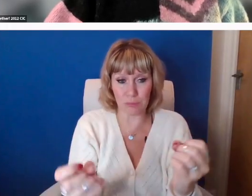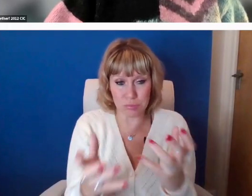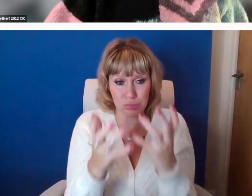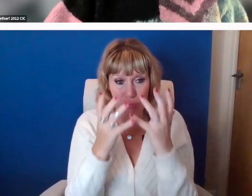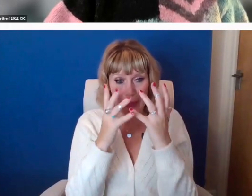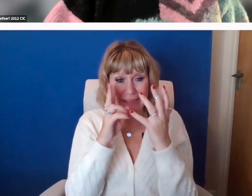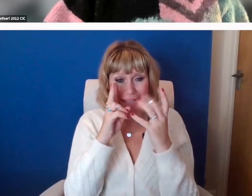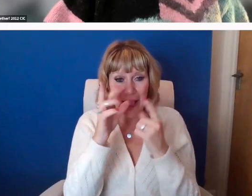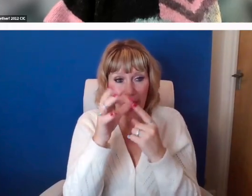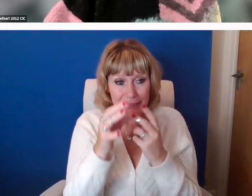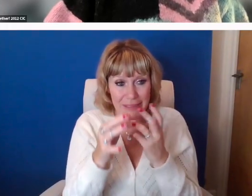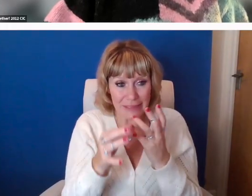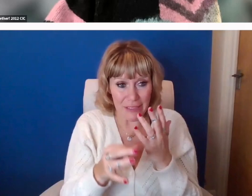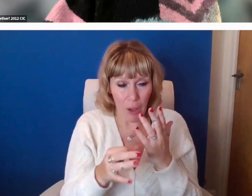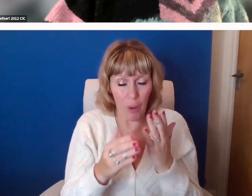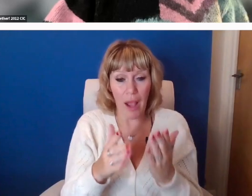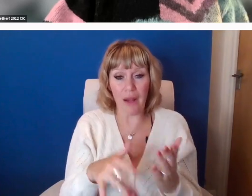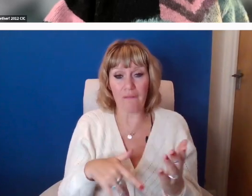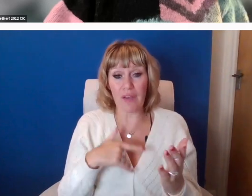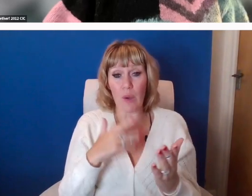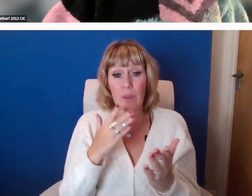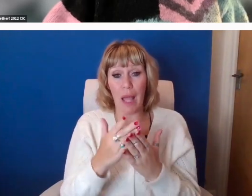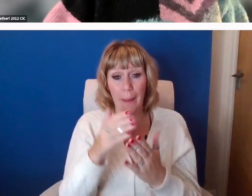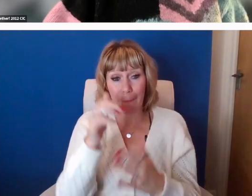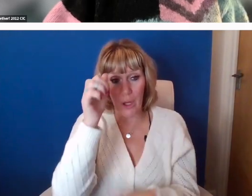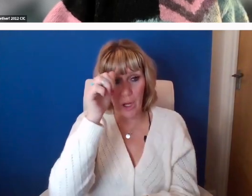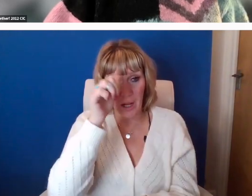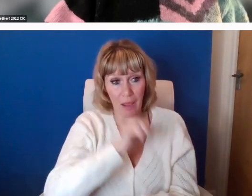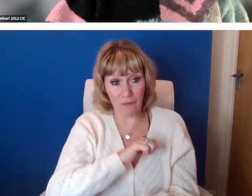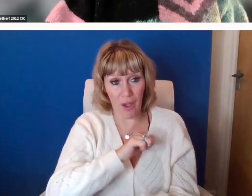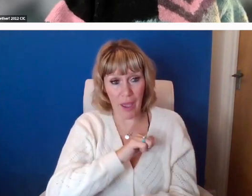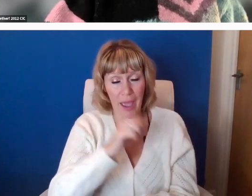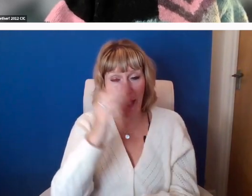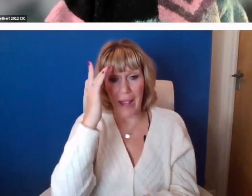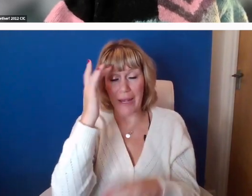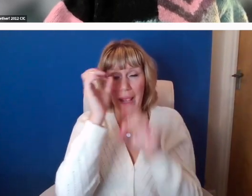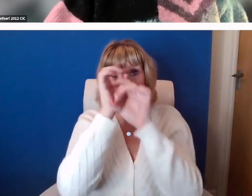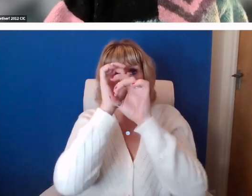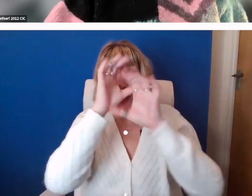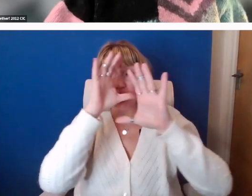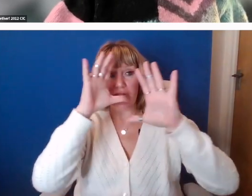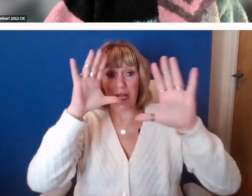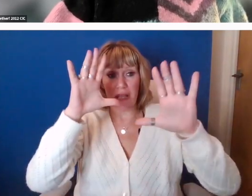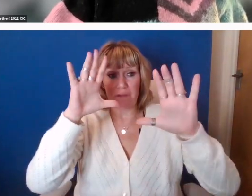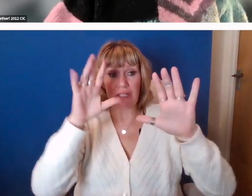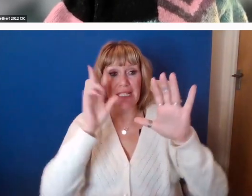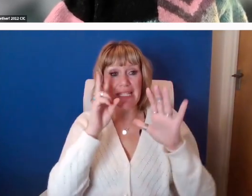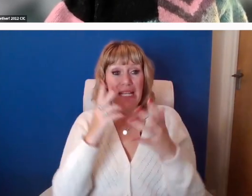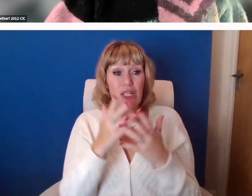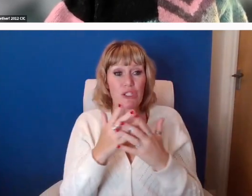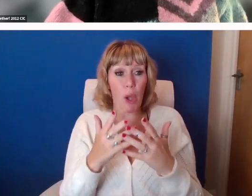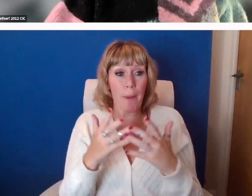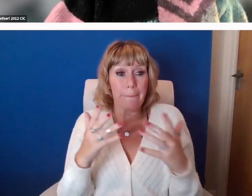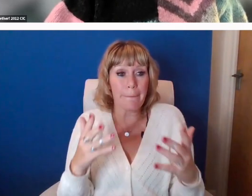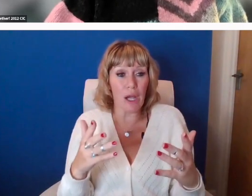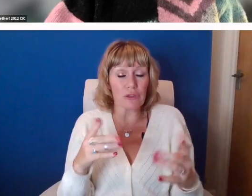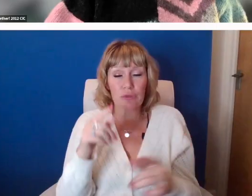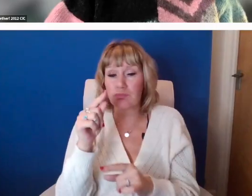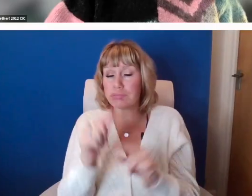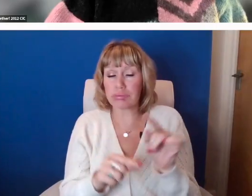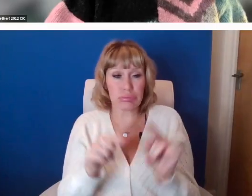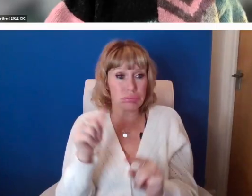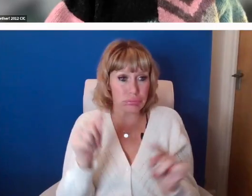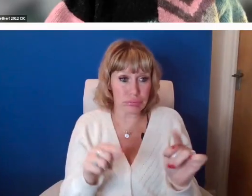so clever and so imaginative. And it's just been so wonderful to see such a range. And, as I